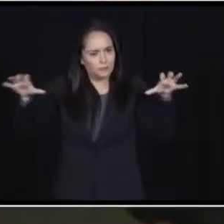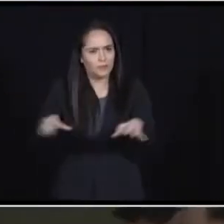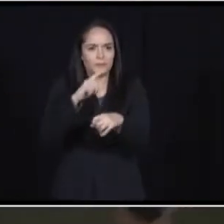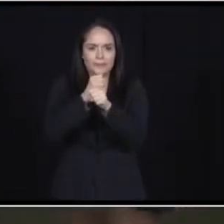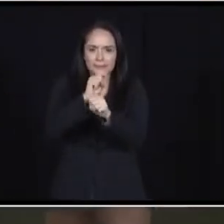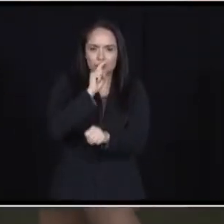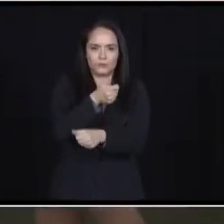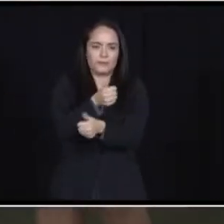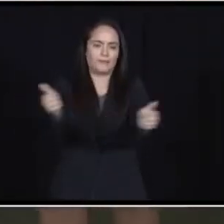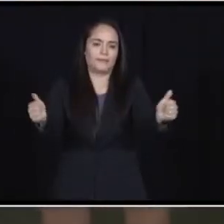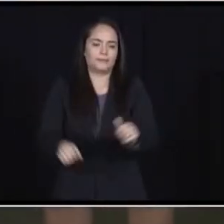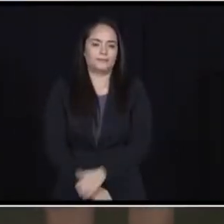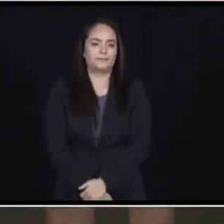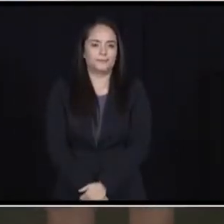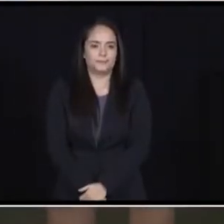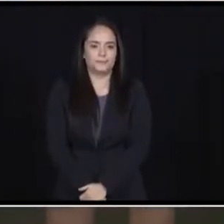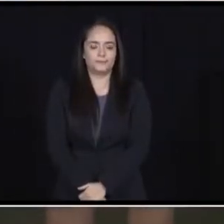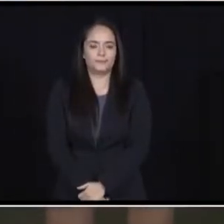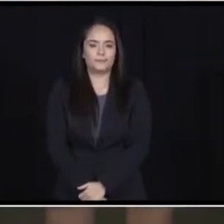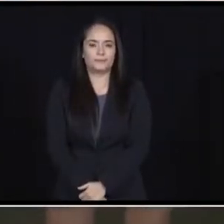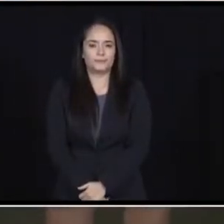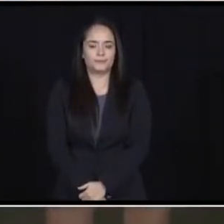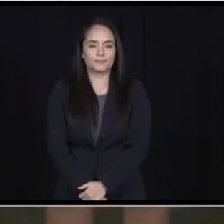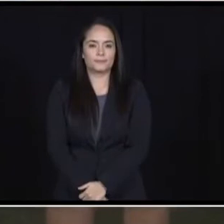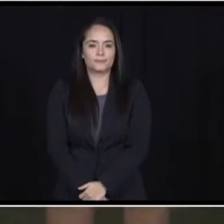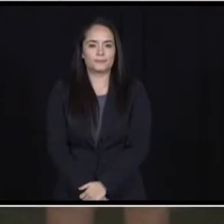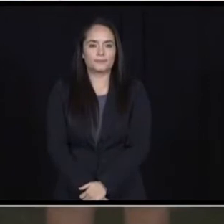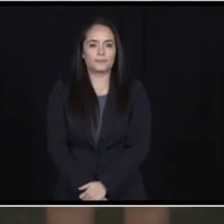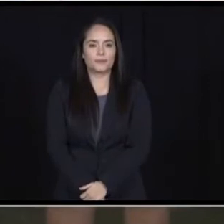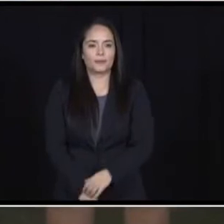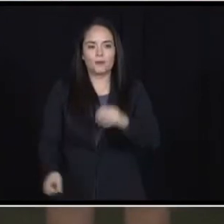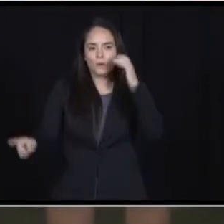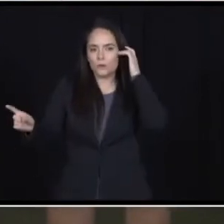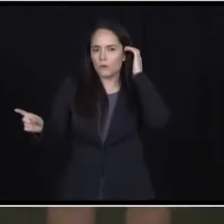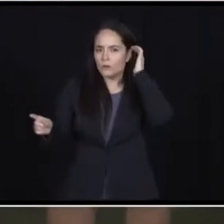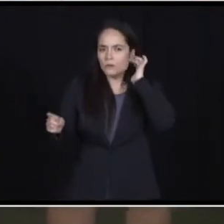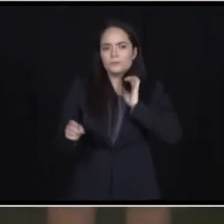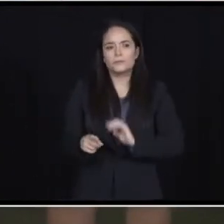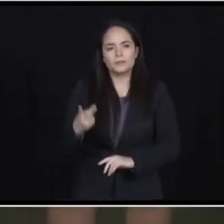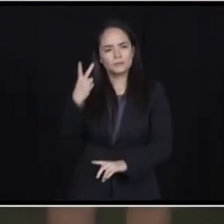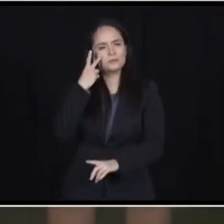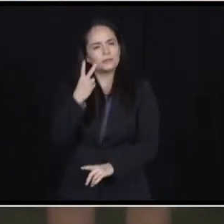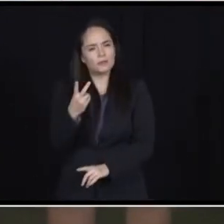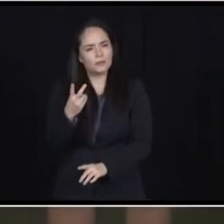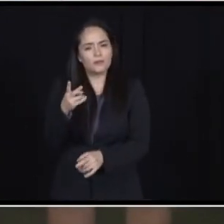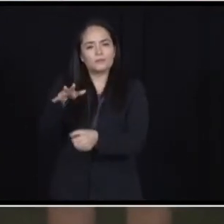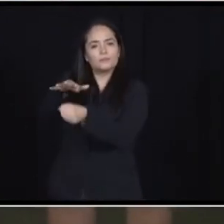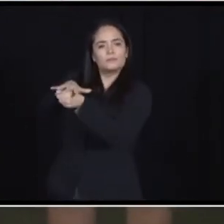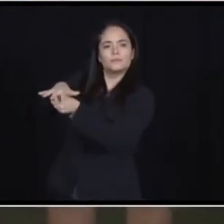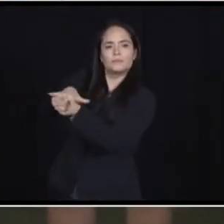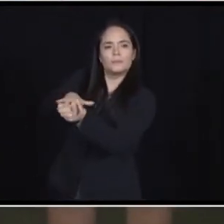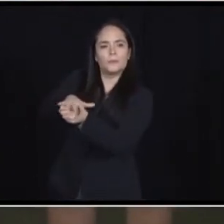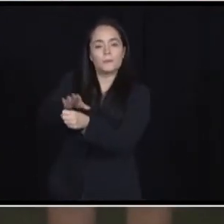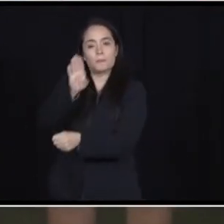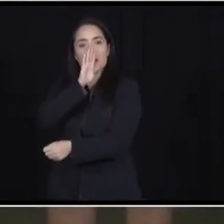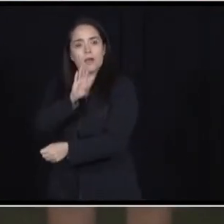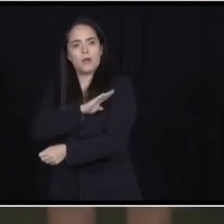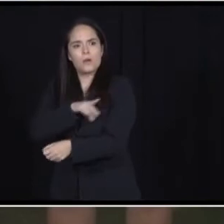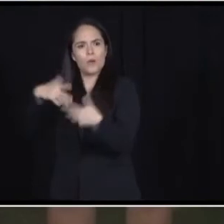seeing recent reports of test positivity rates for various neighborhoods. There's a part of Brampton and